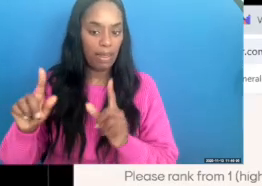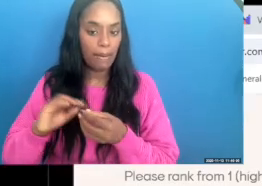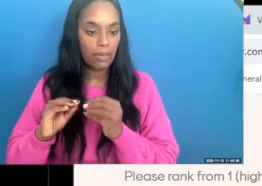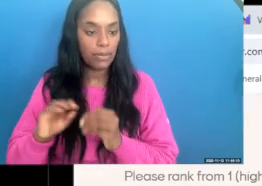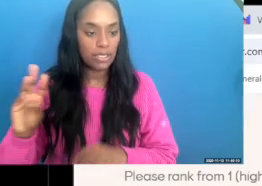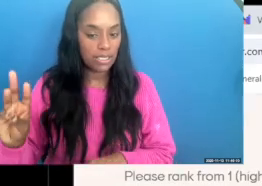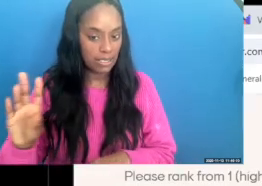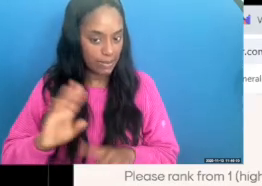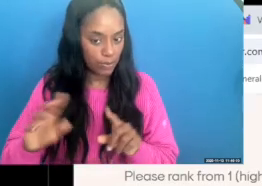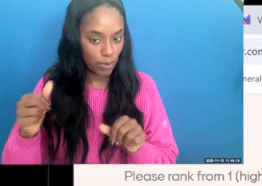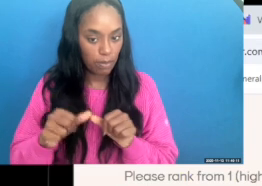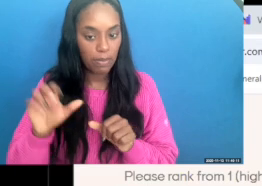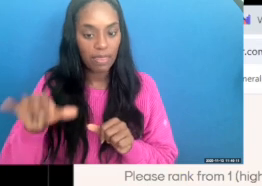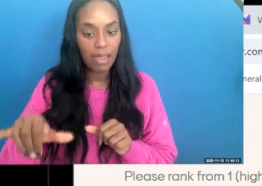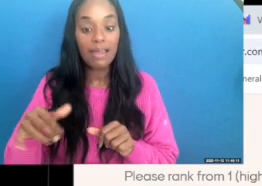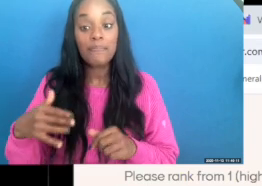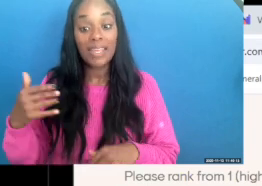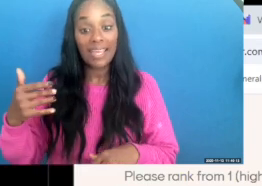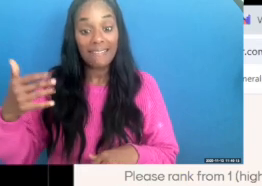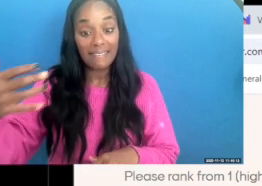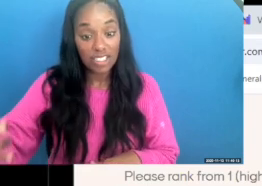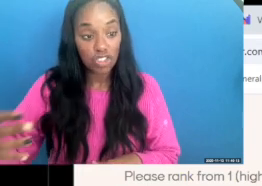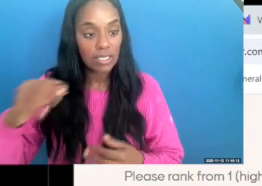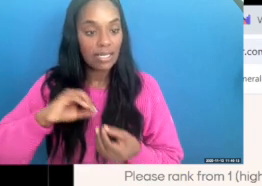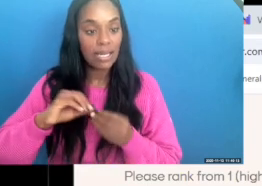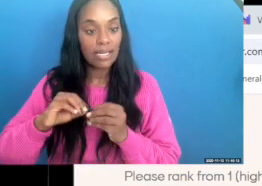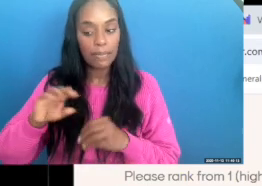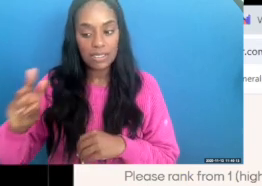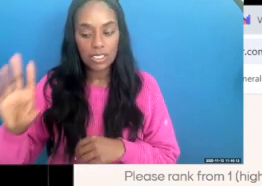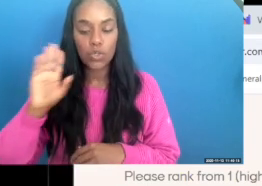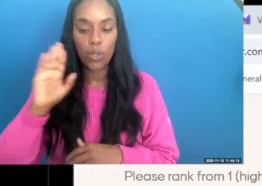little bit, so I'm teeing up question 6 for us, so keep this in mind.